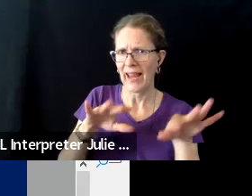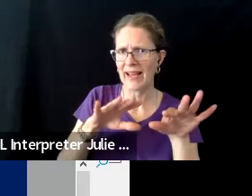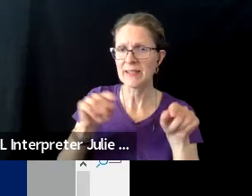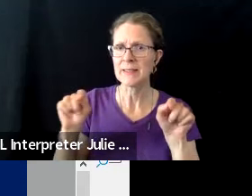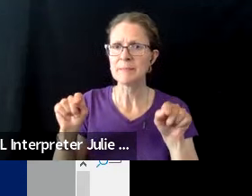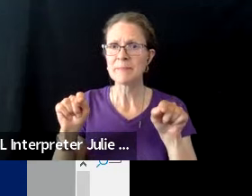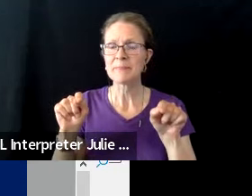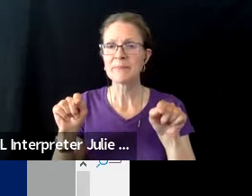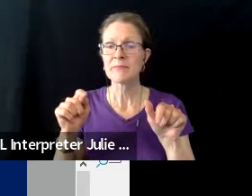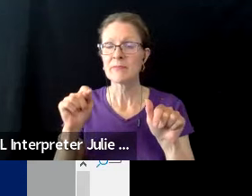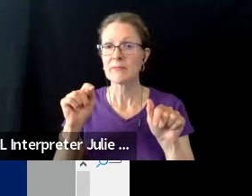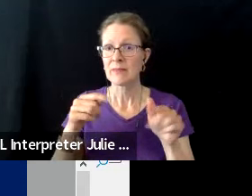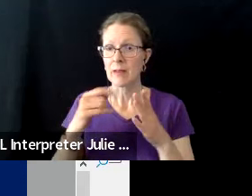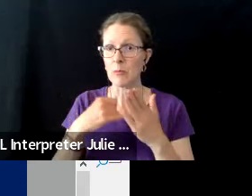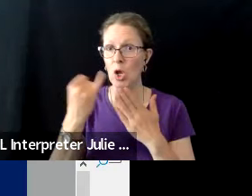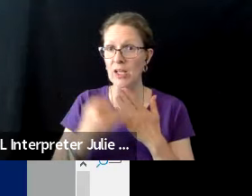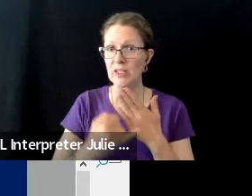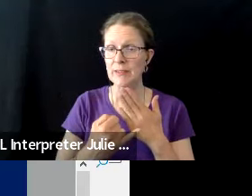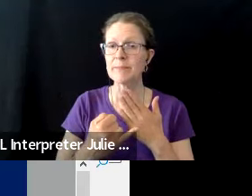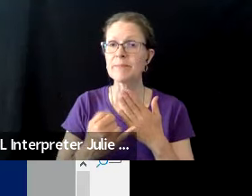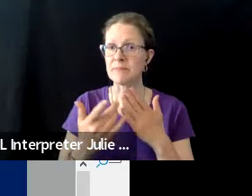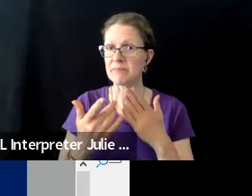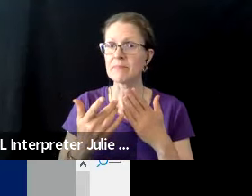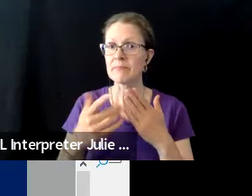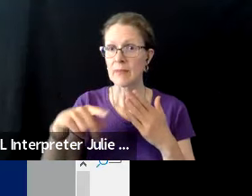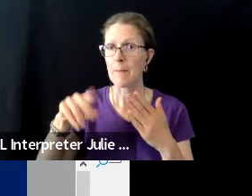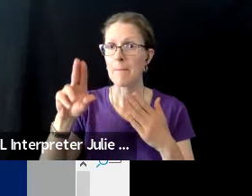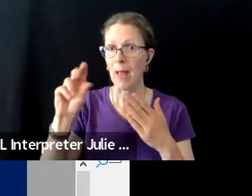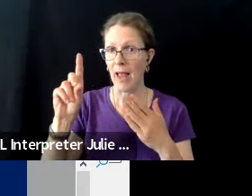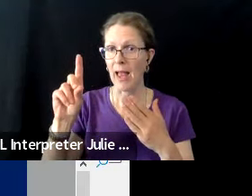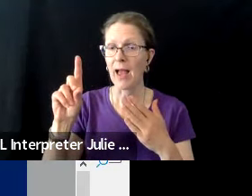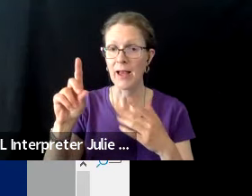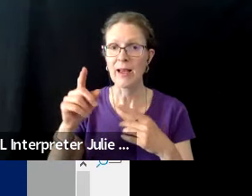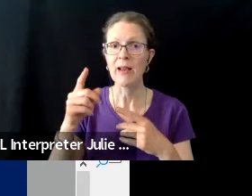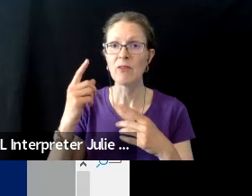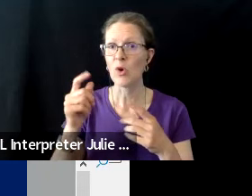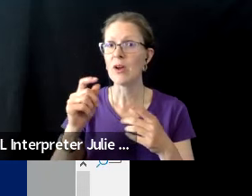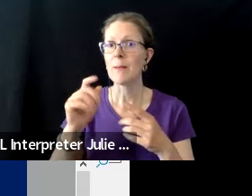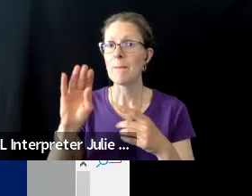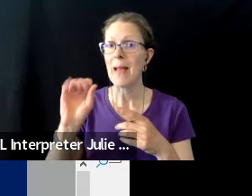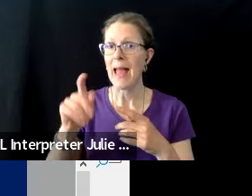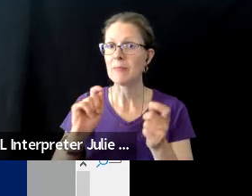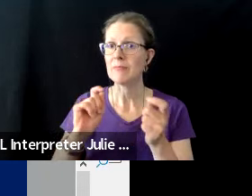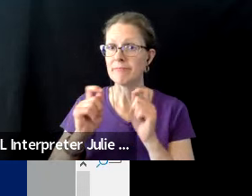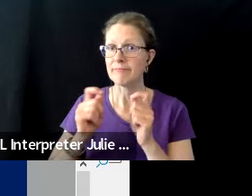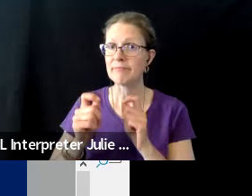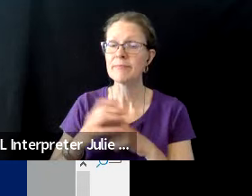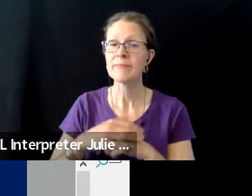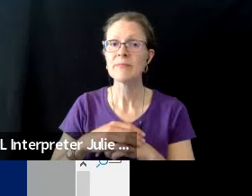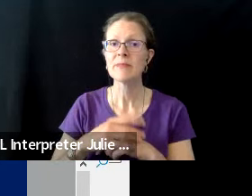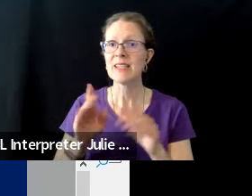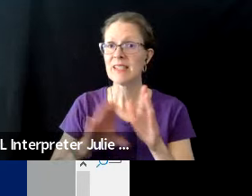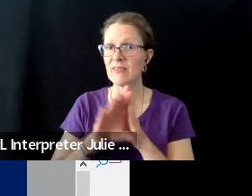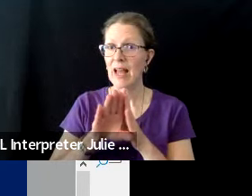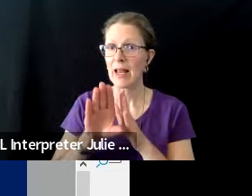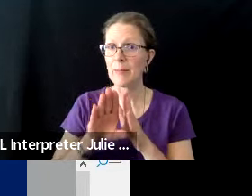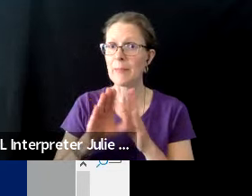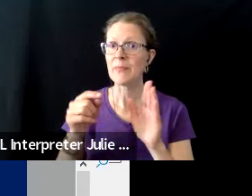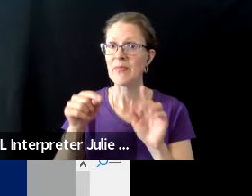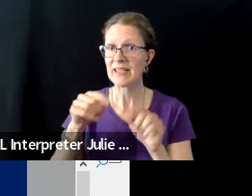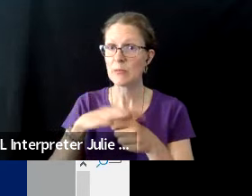that we're presenting is a planned unit development and zoning map amendment to redevelop this property with an